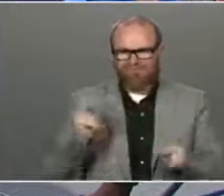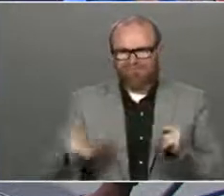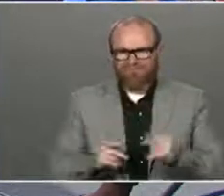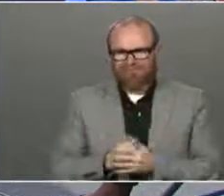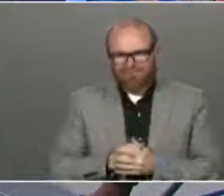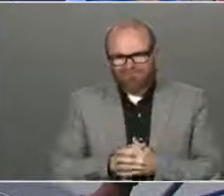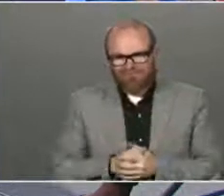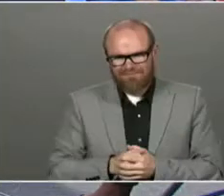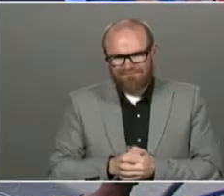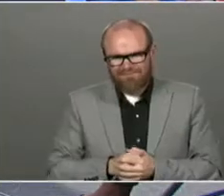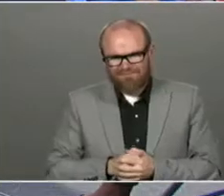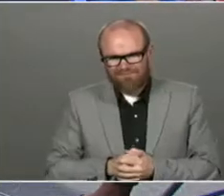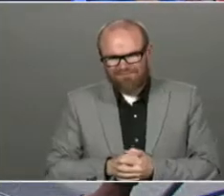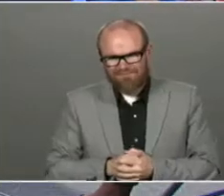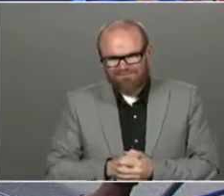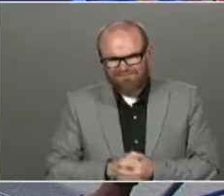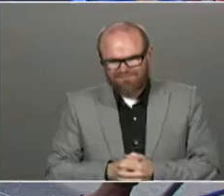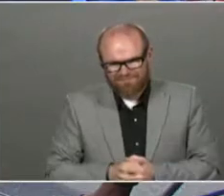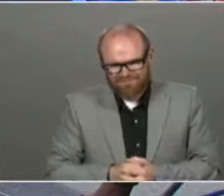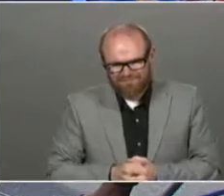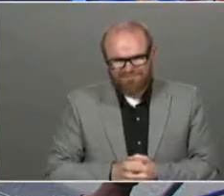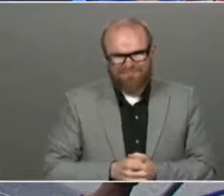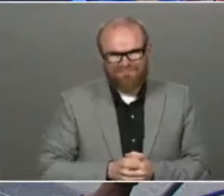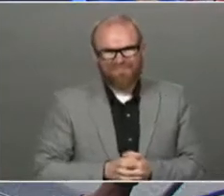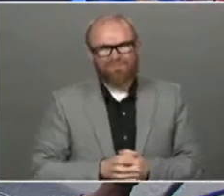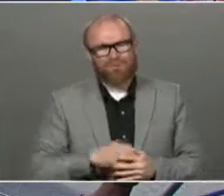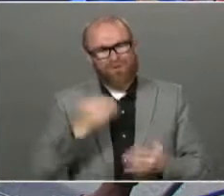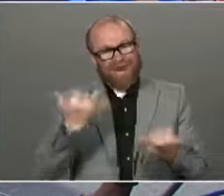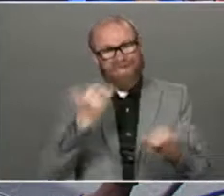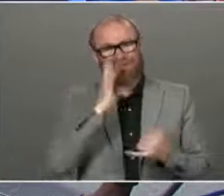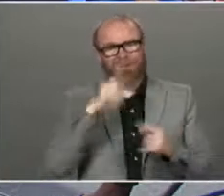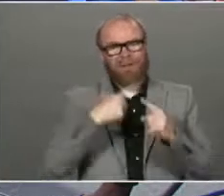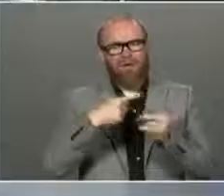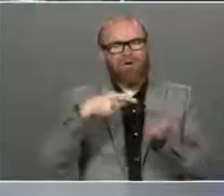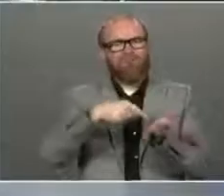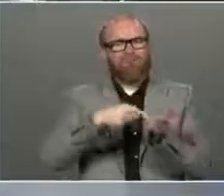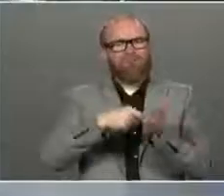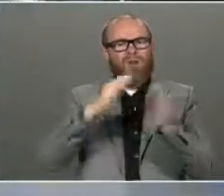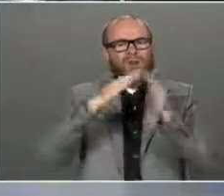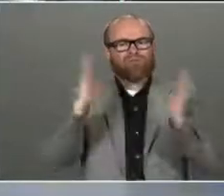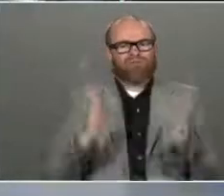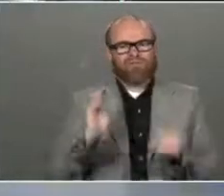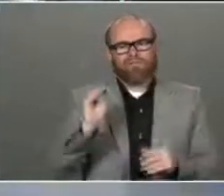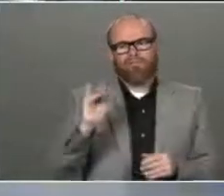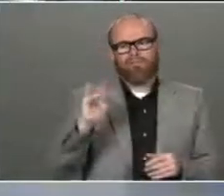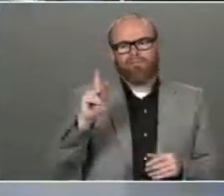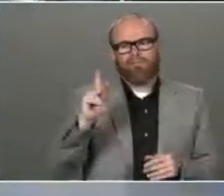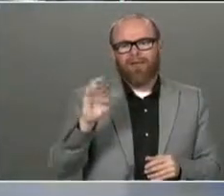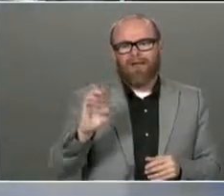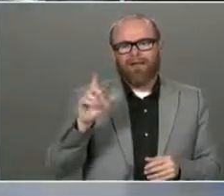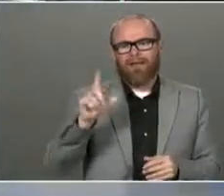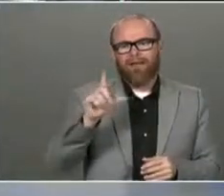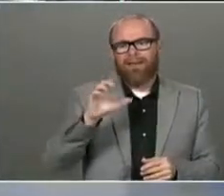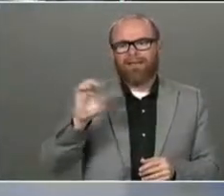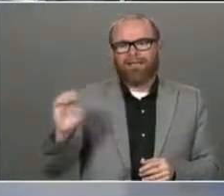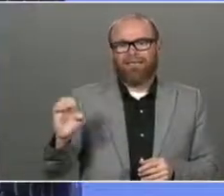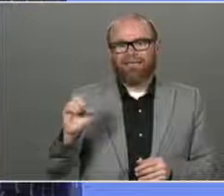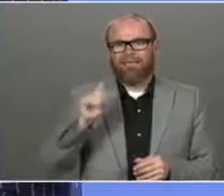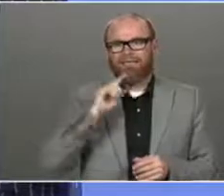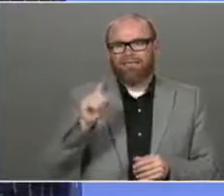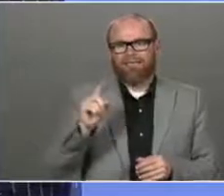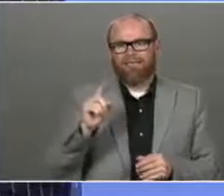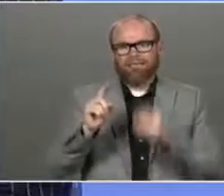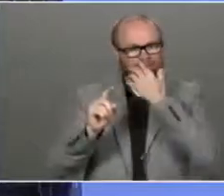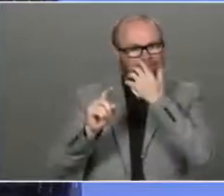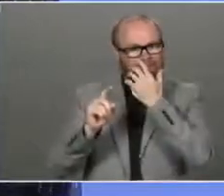Please. On that note, the affordable housing note, Senator Mike Lee is sponsoring a bill to open up federal land in the West for